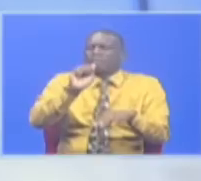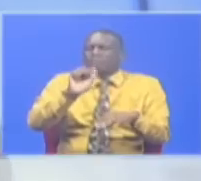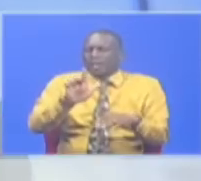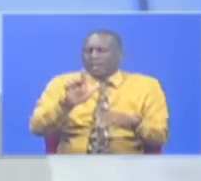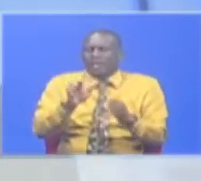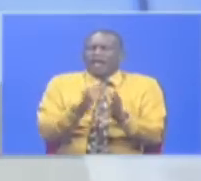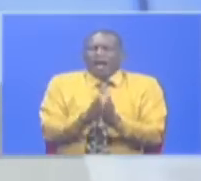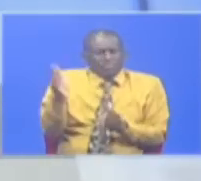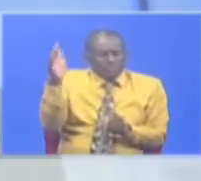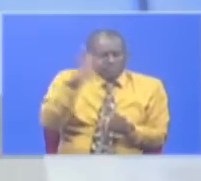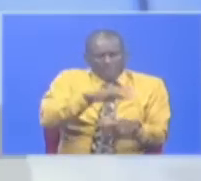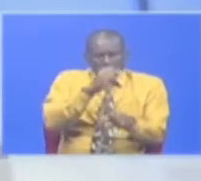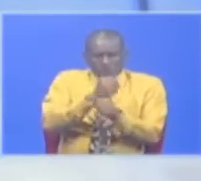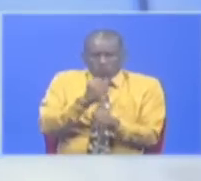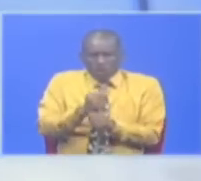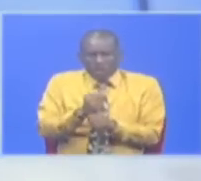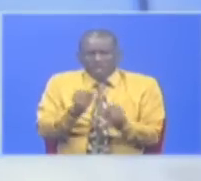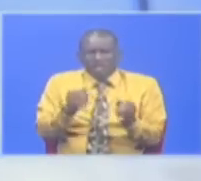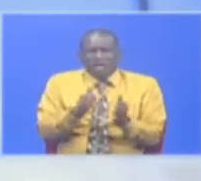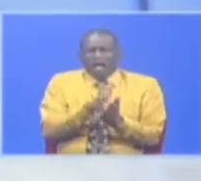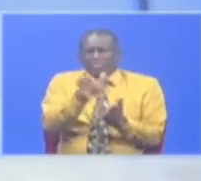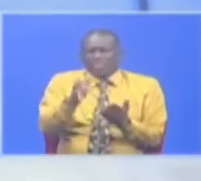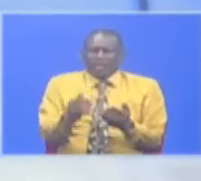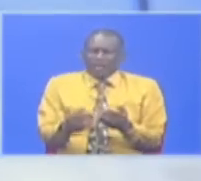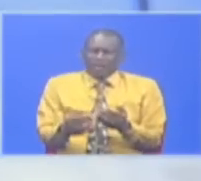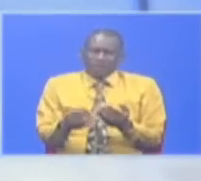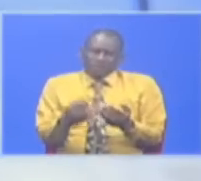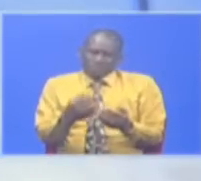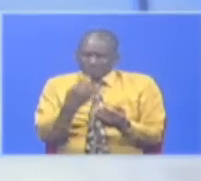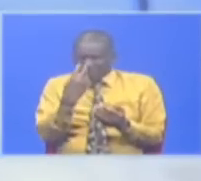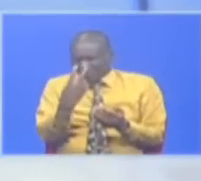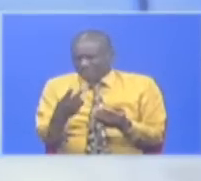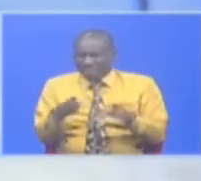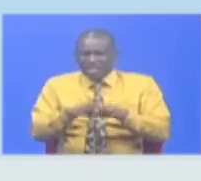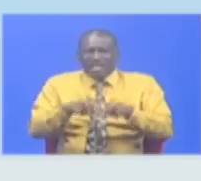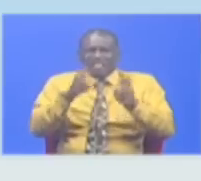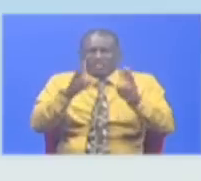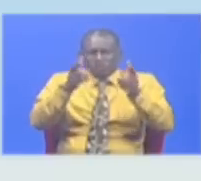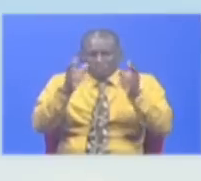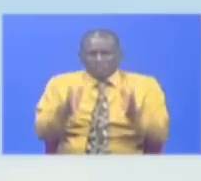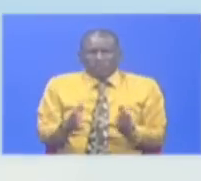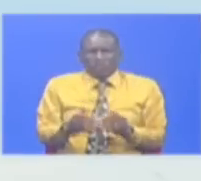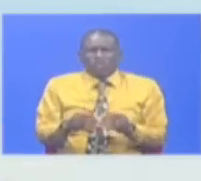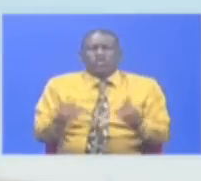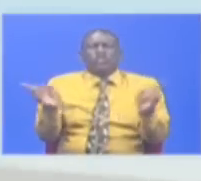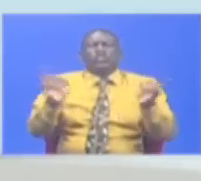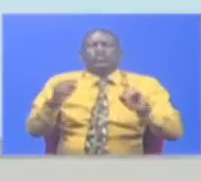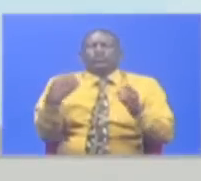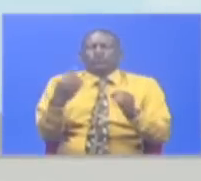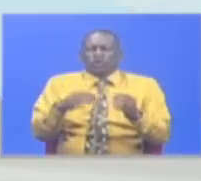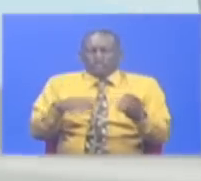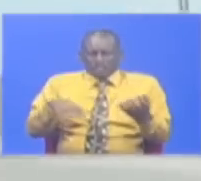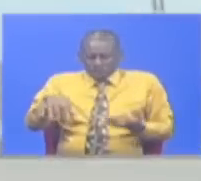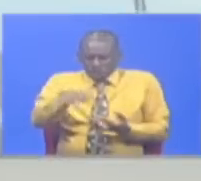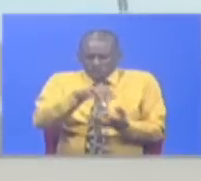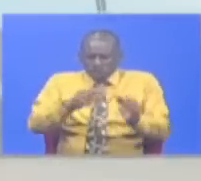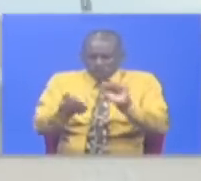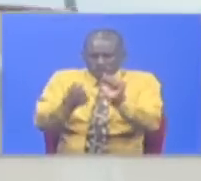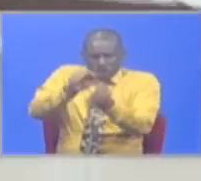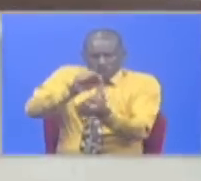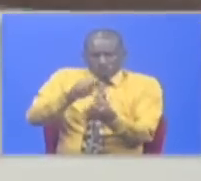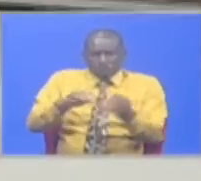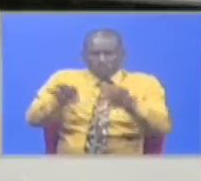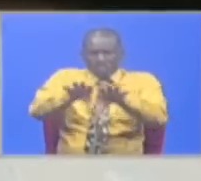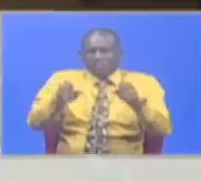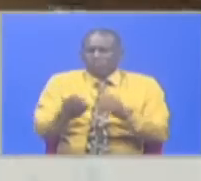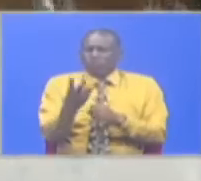work and they're being treated as angels who are just being molested. Not even a radical shake-up of the system in